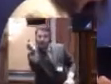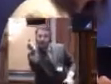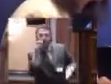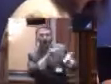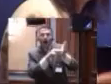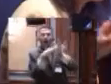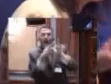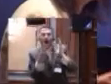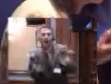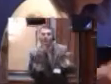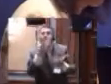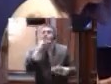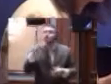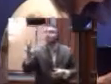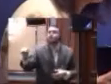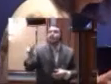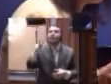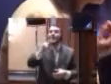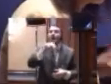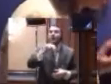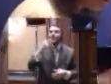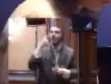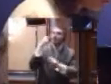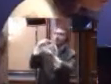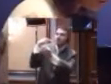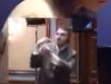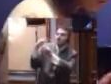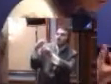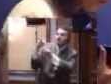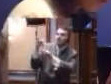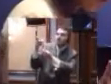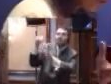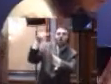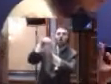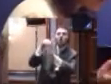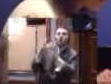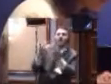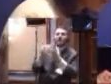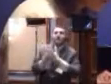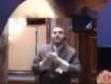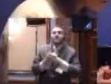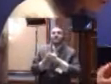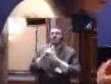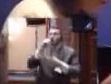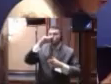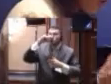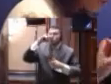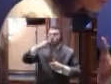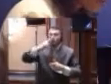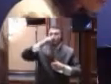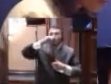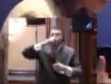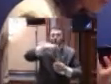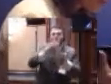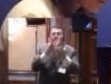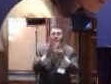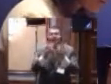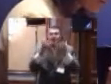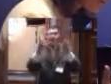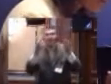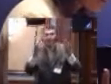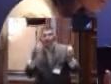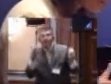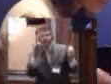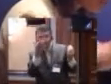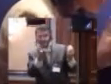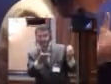economic injustices is of course a condition for a resolution of